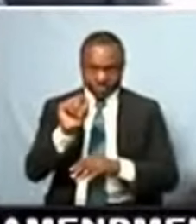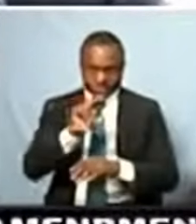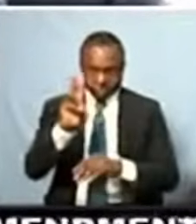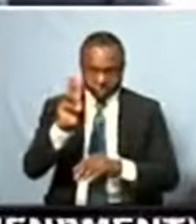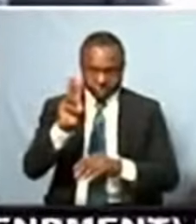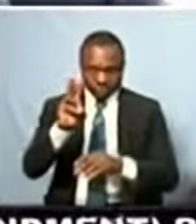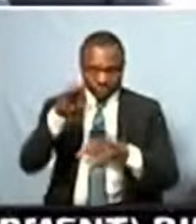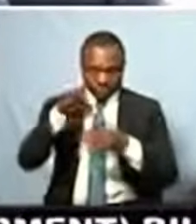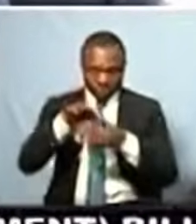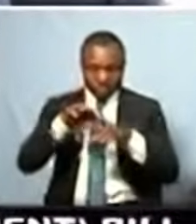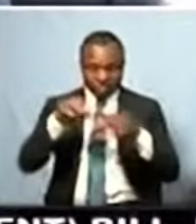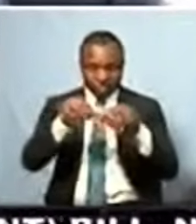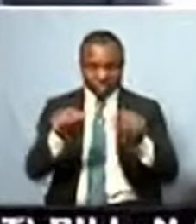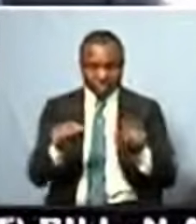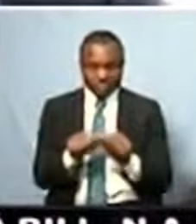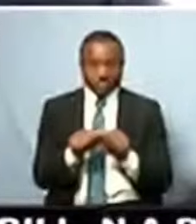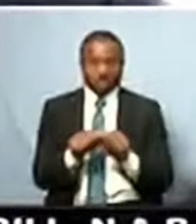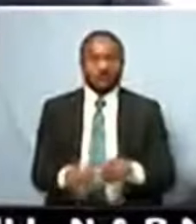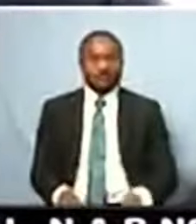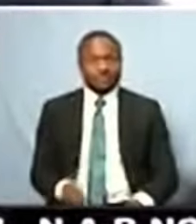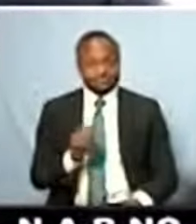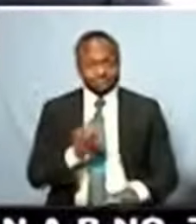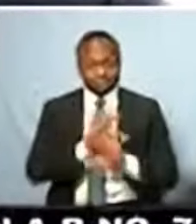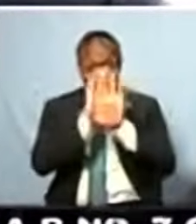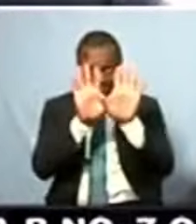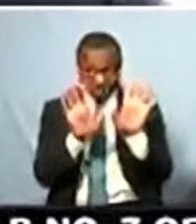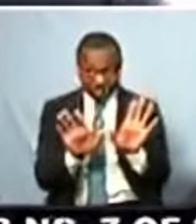election. I hope I'm clear.